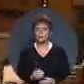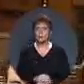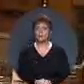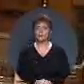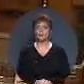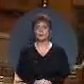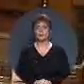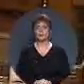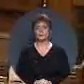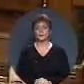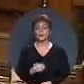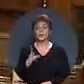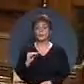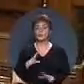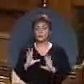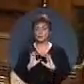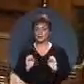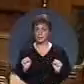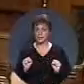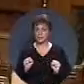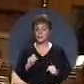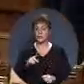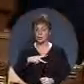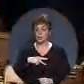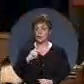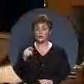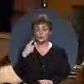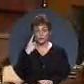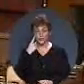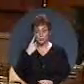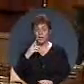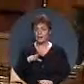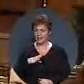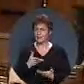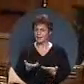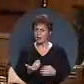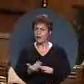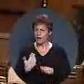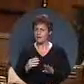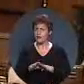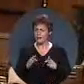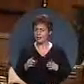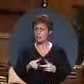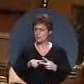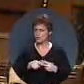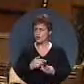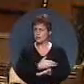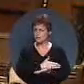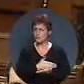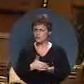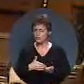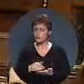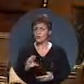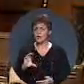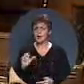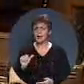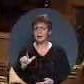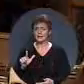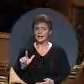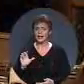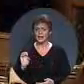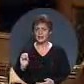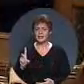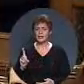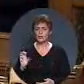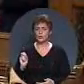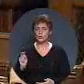Mr. Speaker, our government has been at the table in Caledonia since the beginning. Mr. Speaker, we're going to continue to be working with all parties to find